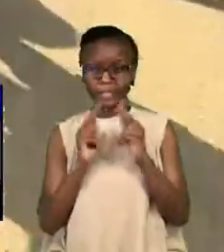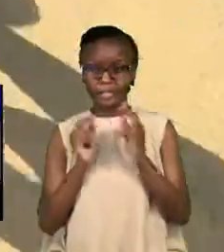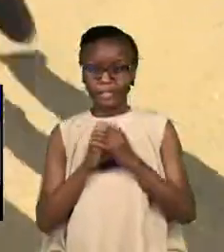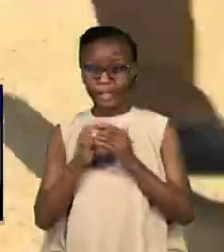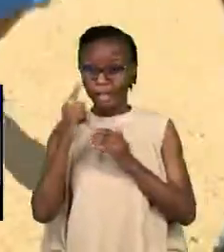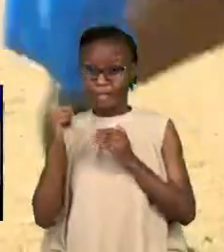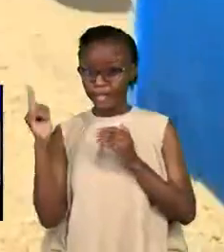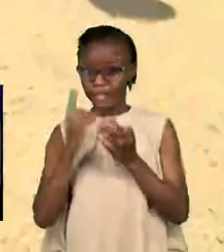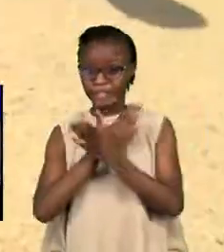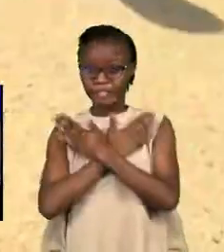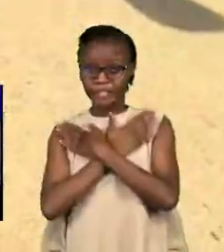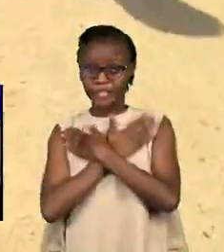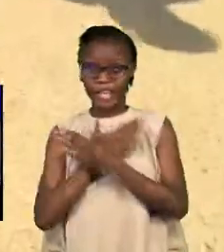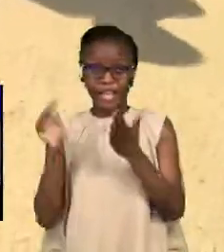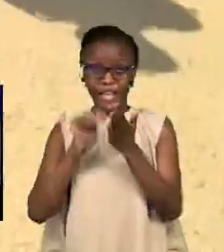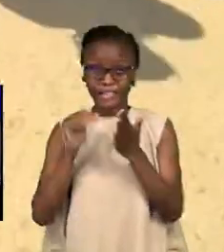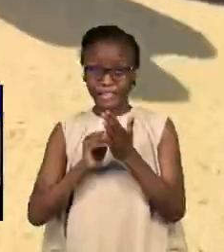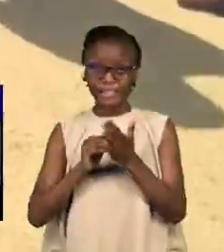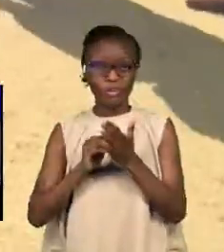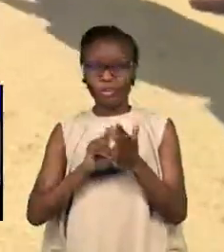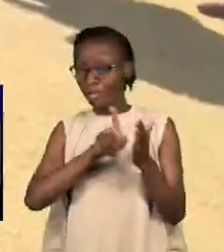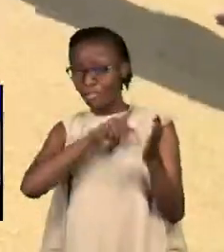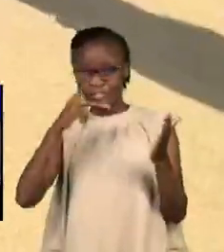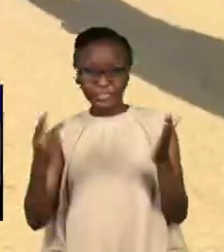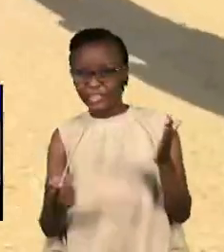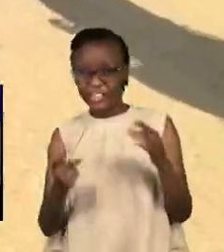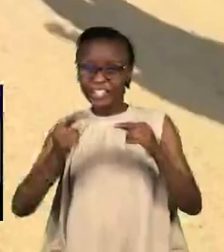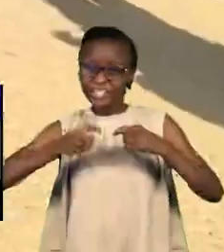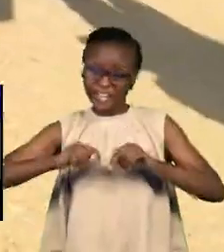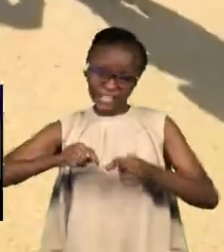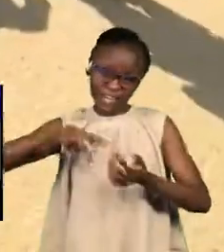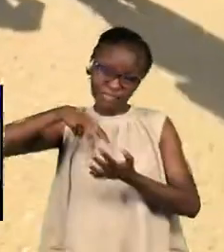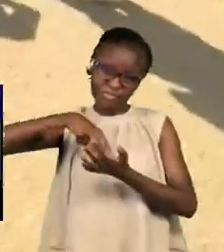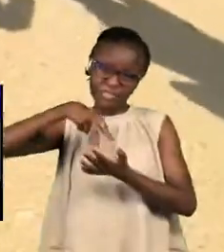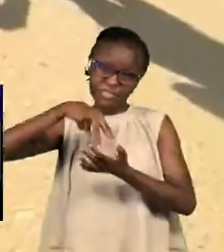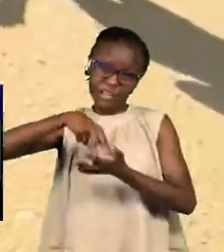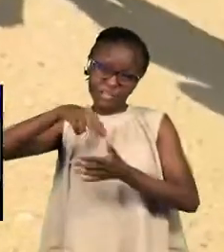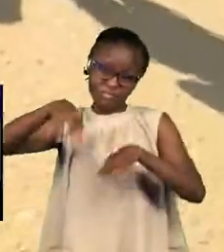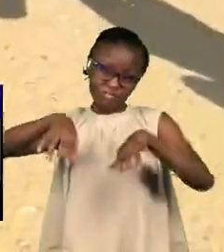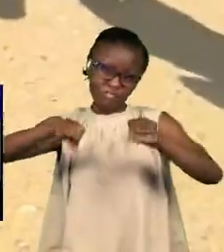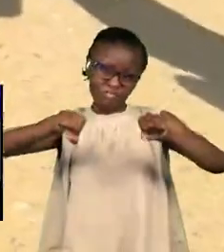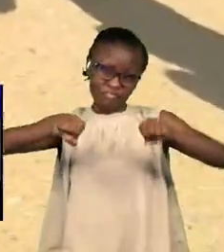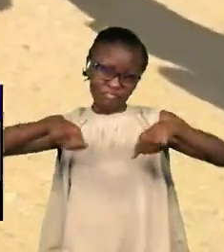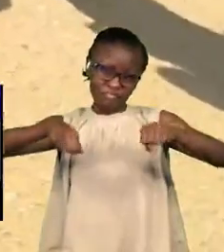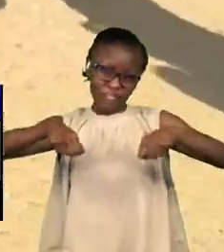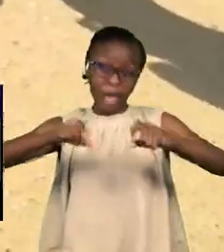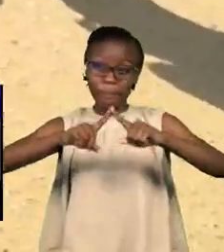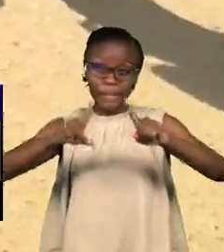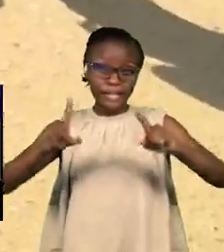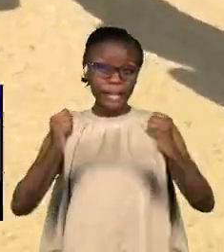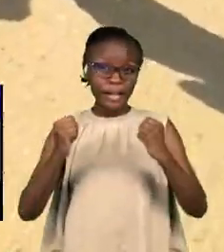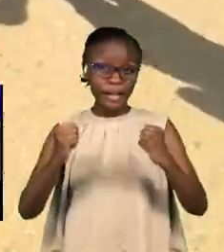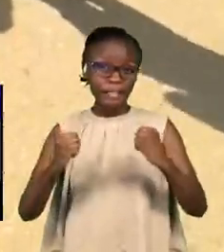His colleague also scurries on the floor, looking for a way to pick himself up to reach this motorbike. But he